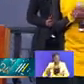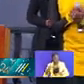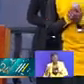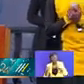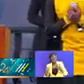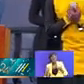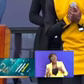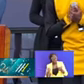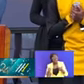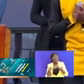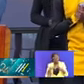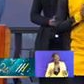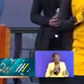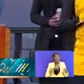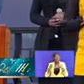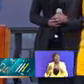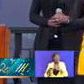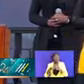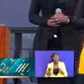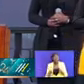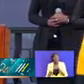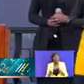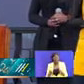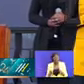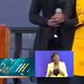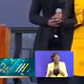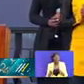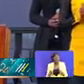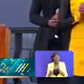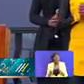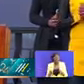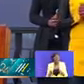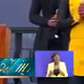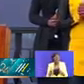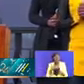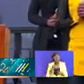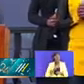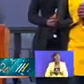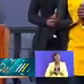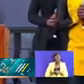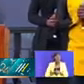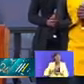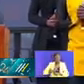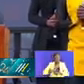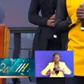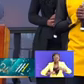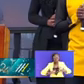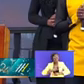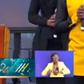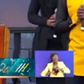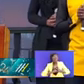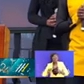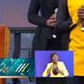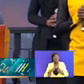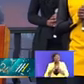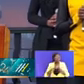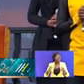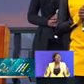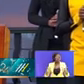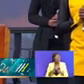momentum began another momentum began and as it was about to hit a